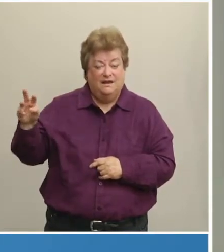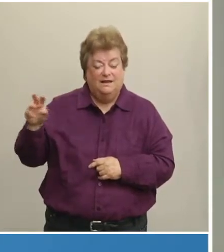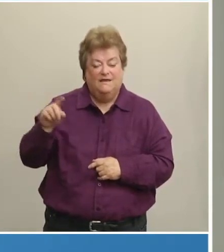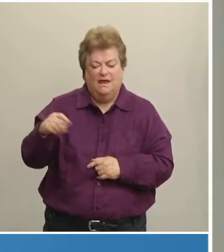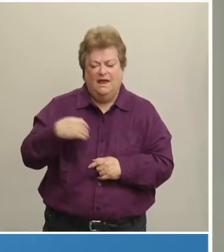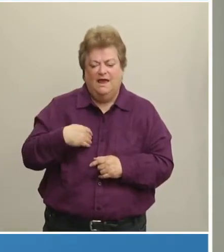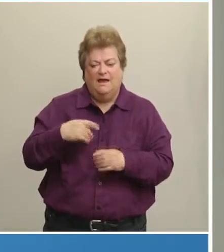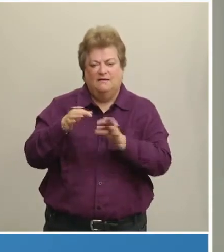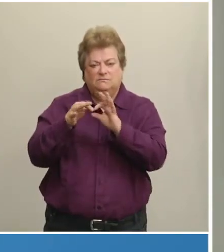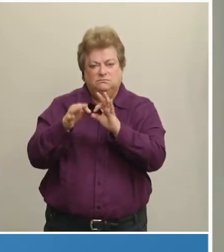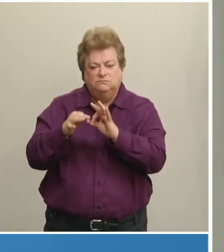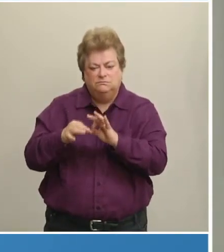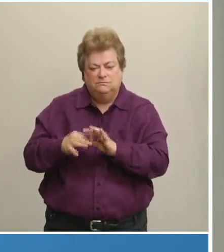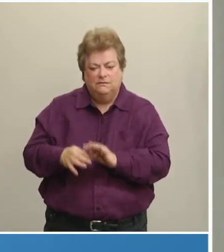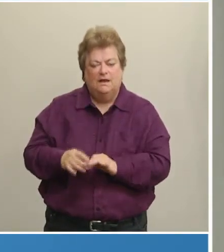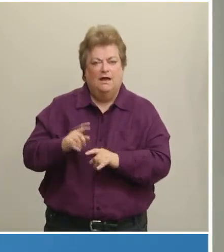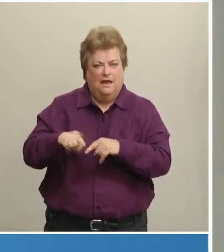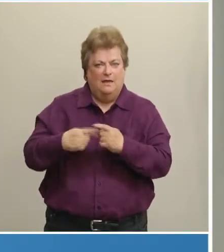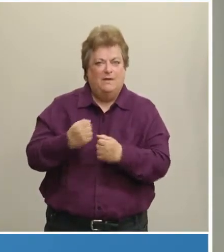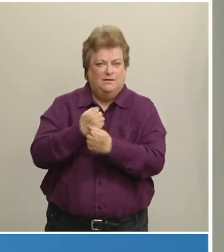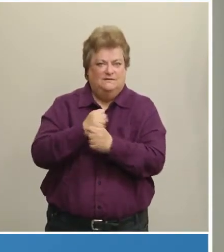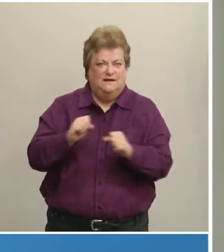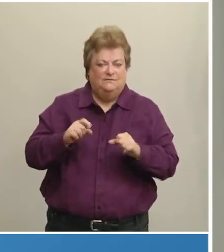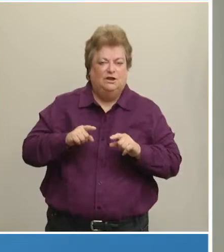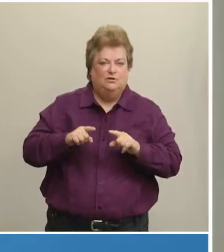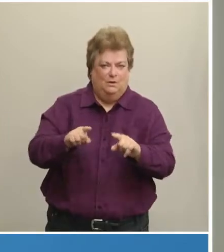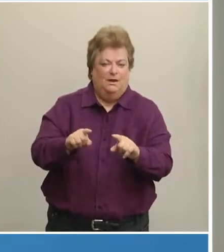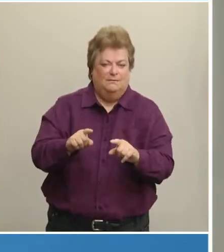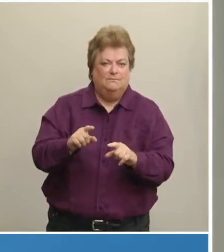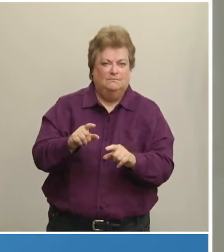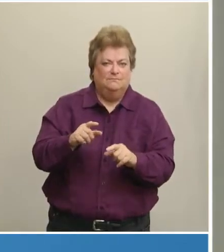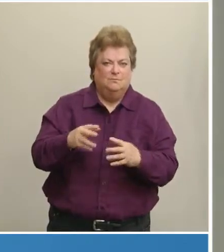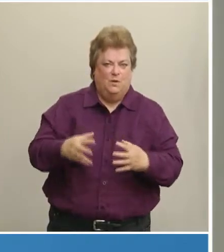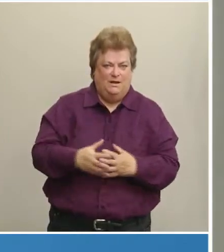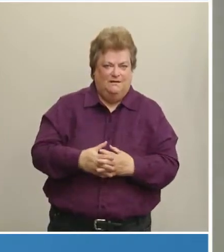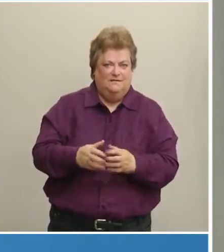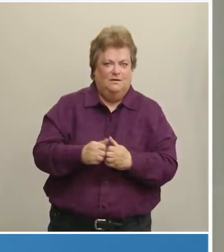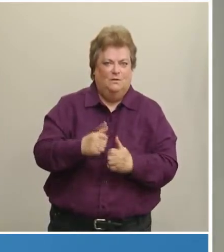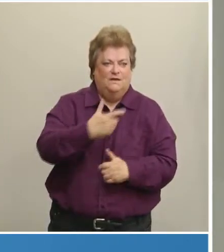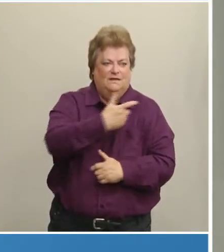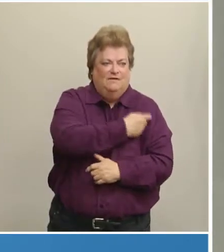on the COVID vaccine and safety in pregnancy. Thank you.